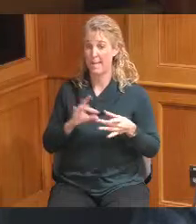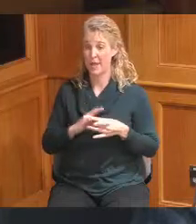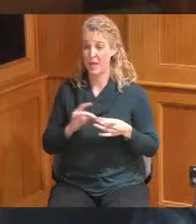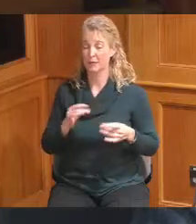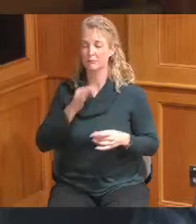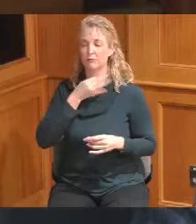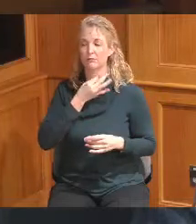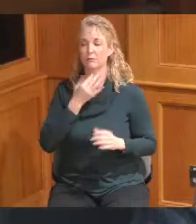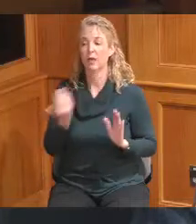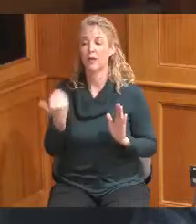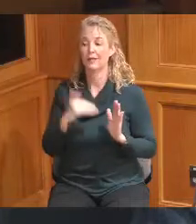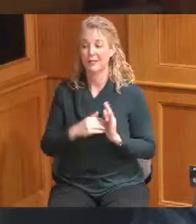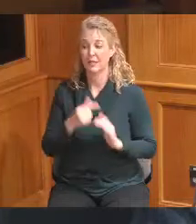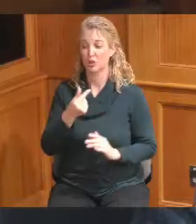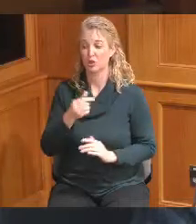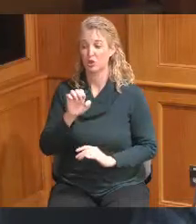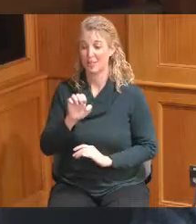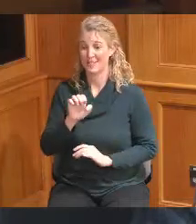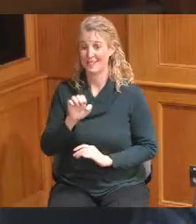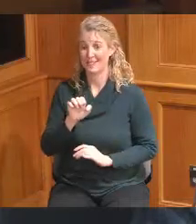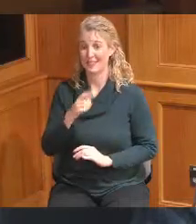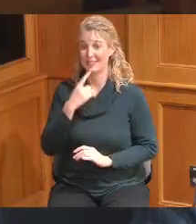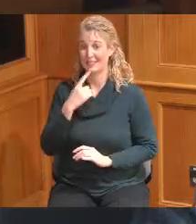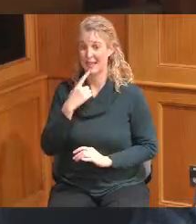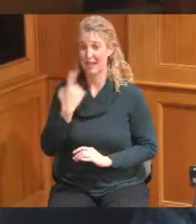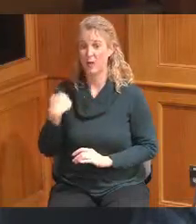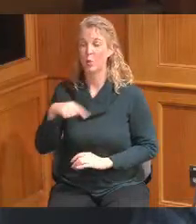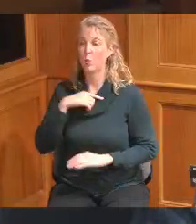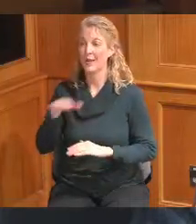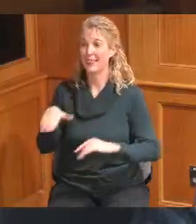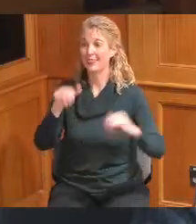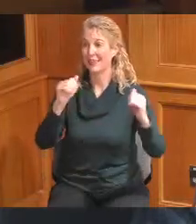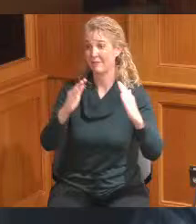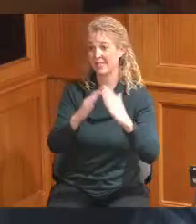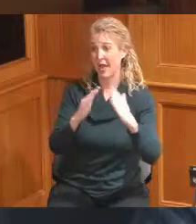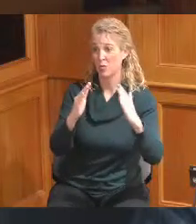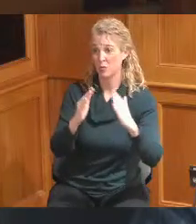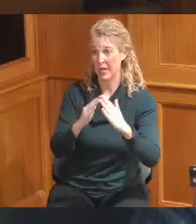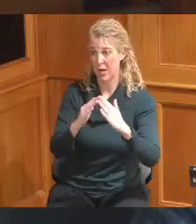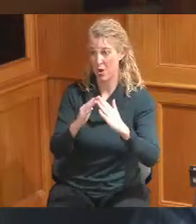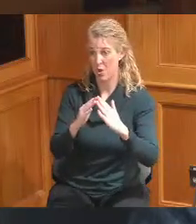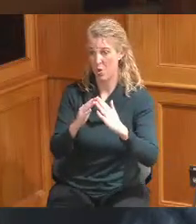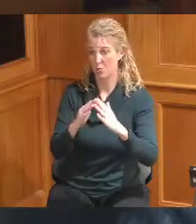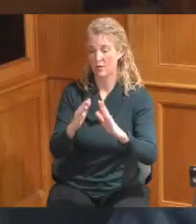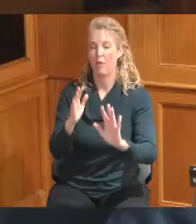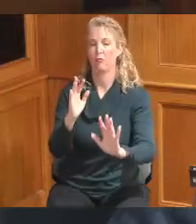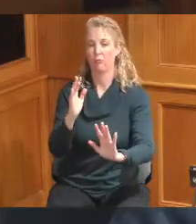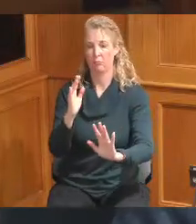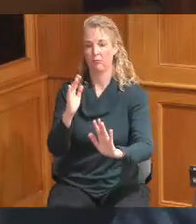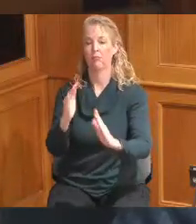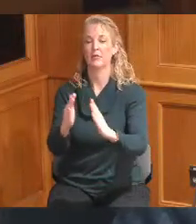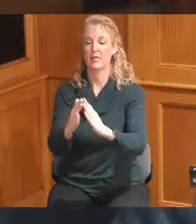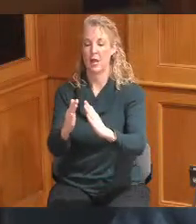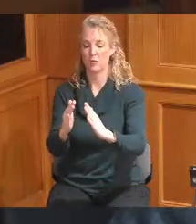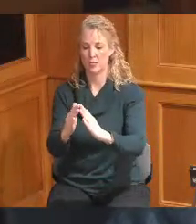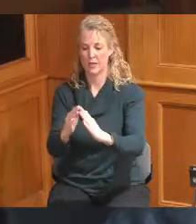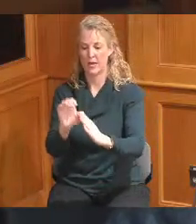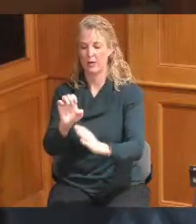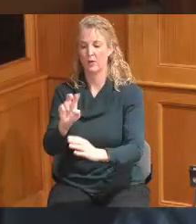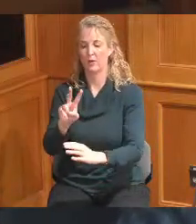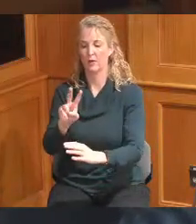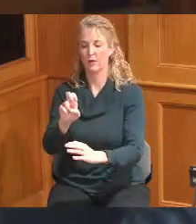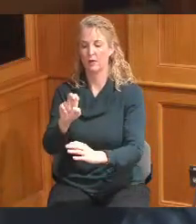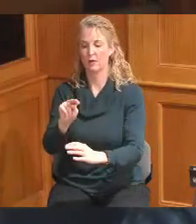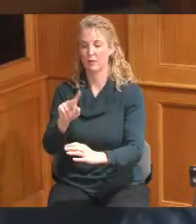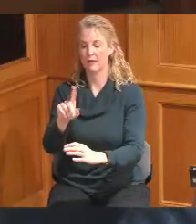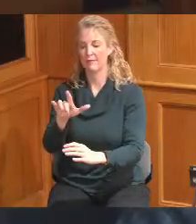out again, when GE said they were leaving downtown and going, of course, downtown and Evendale is still